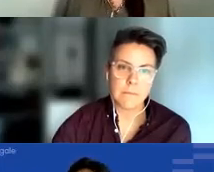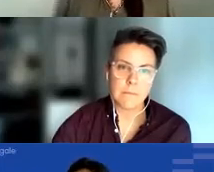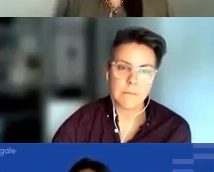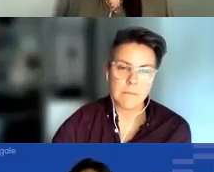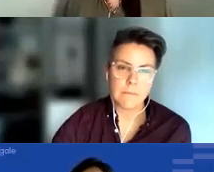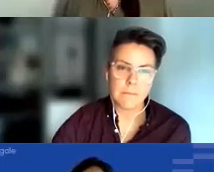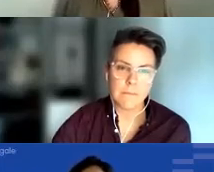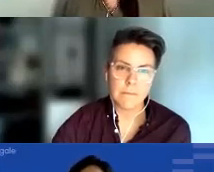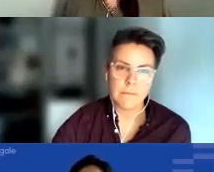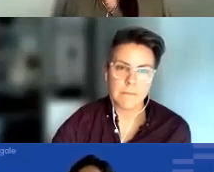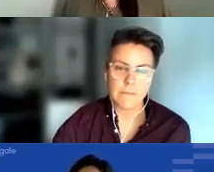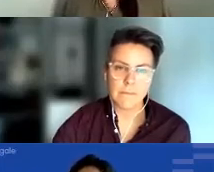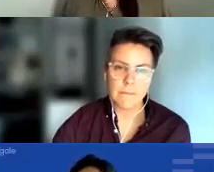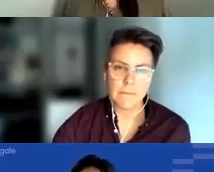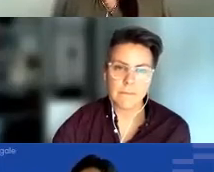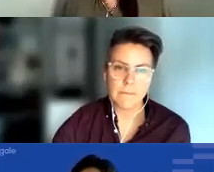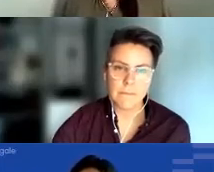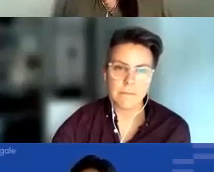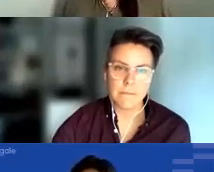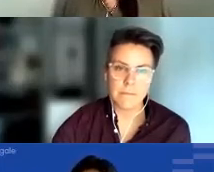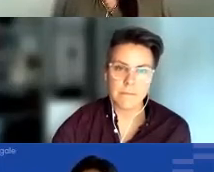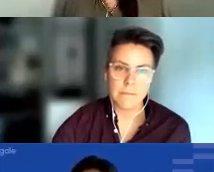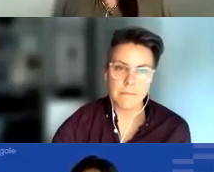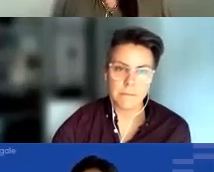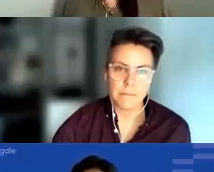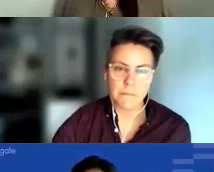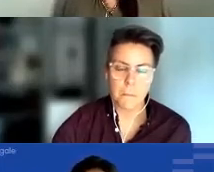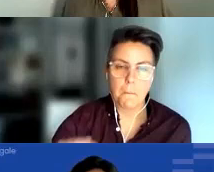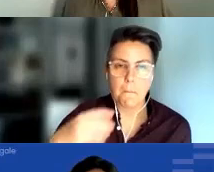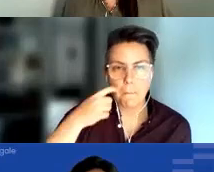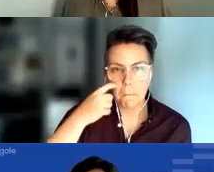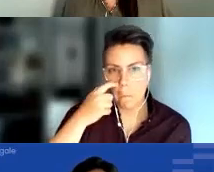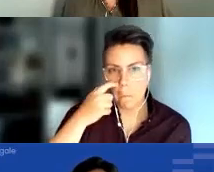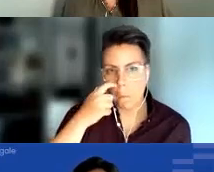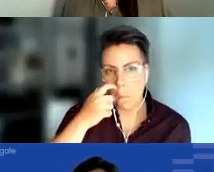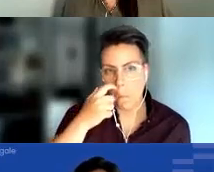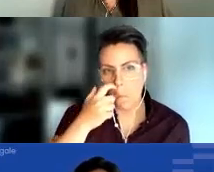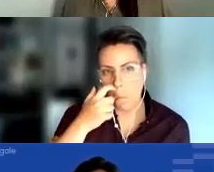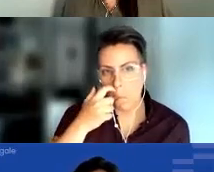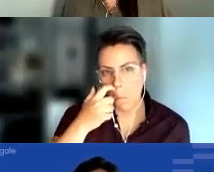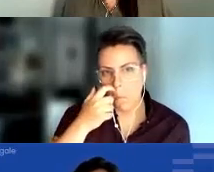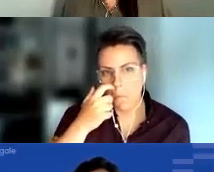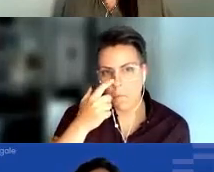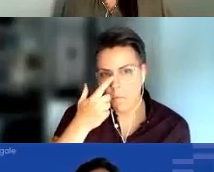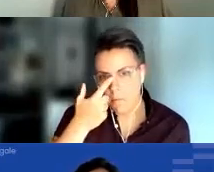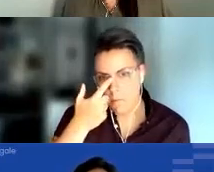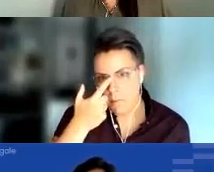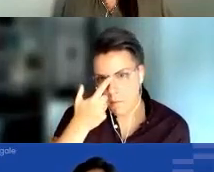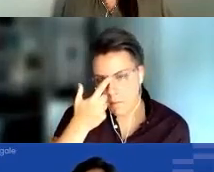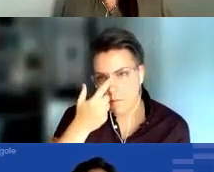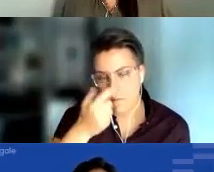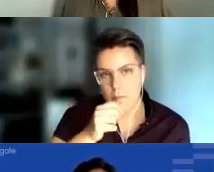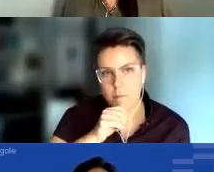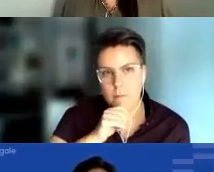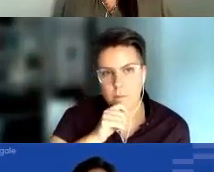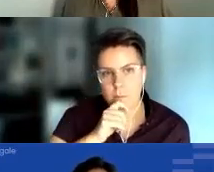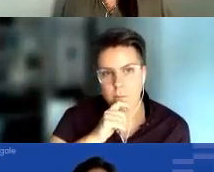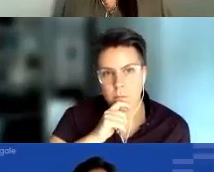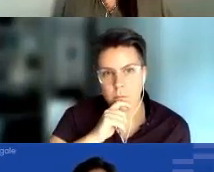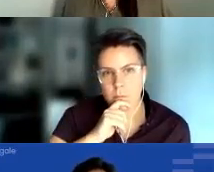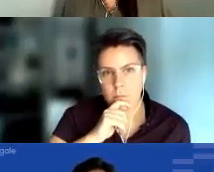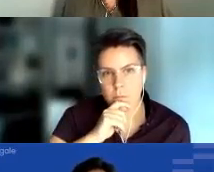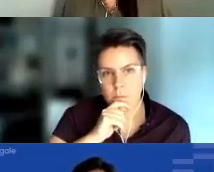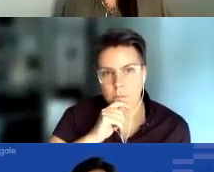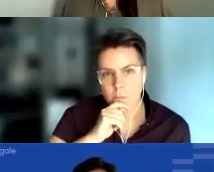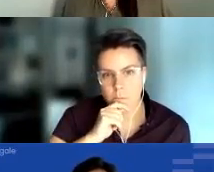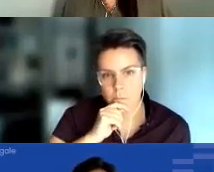Yes, absolutely. So I stands for intersex. So Egale uses the